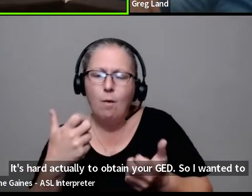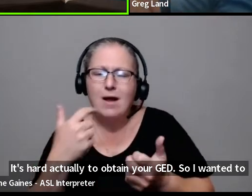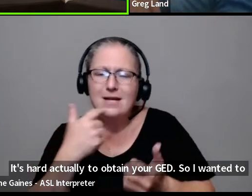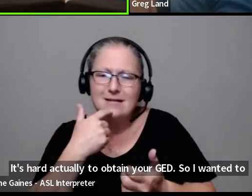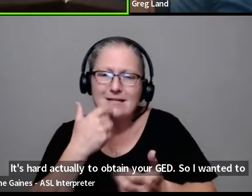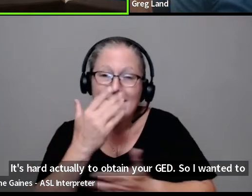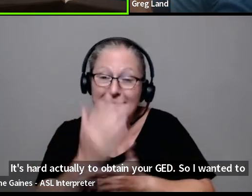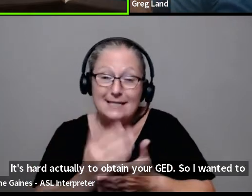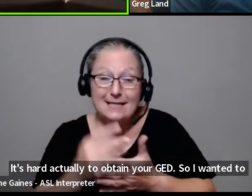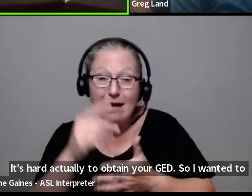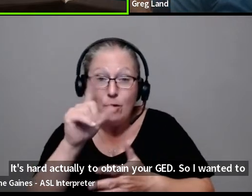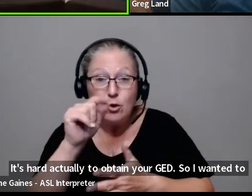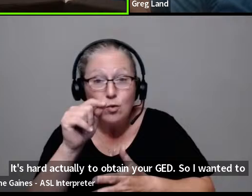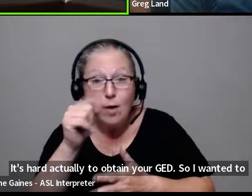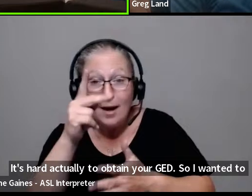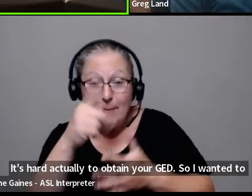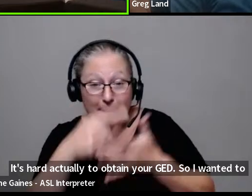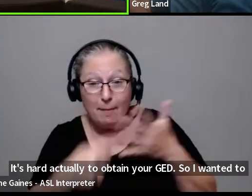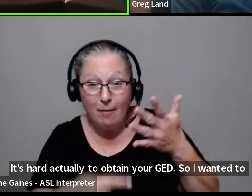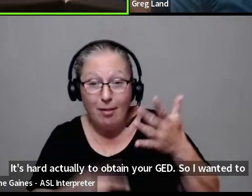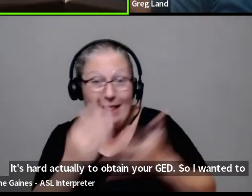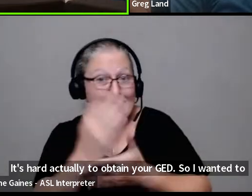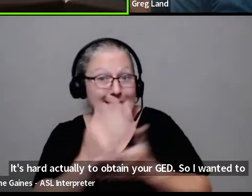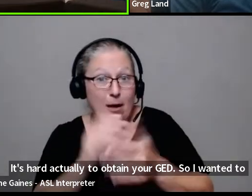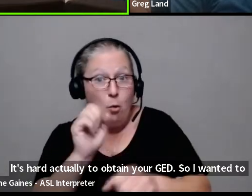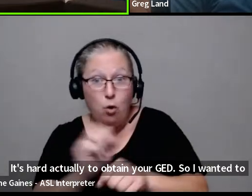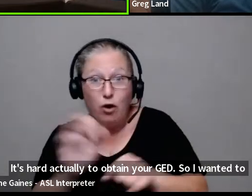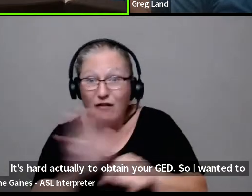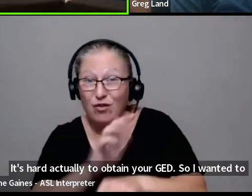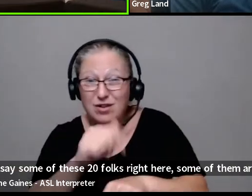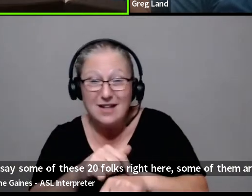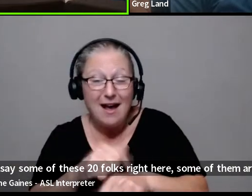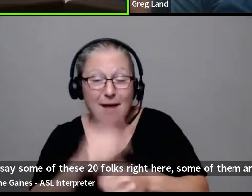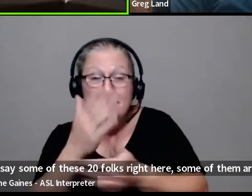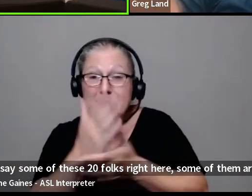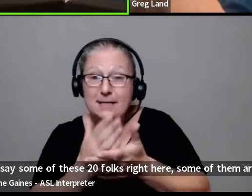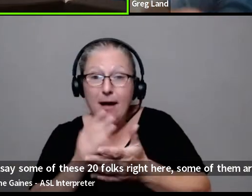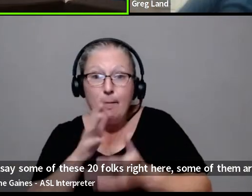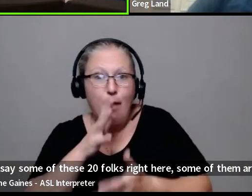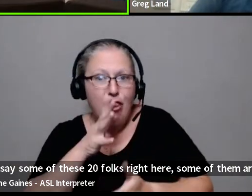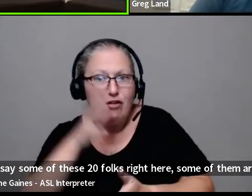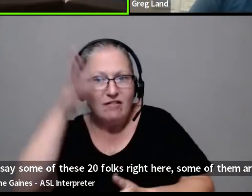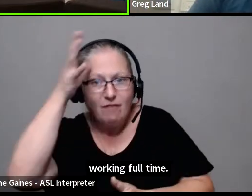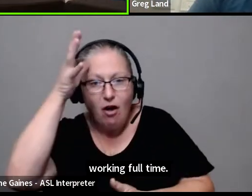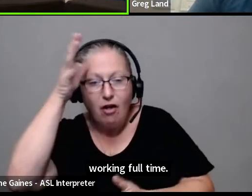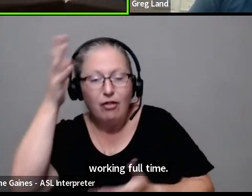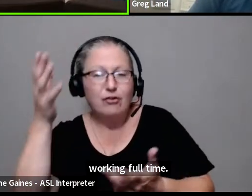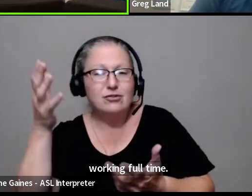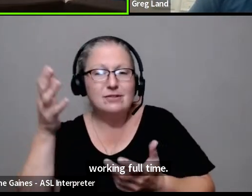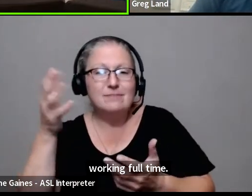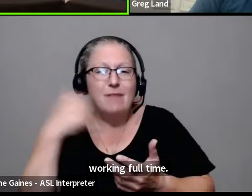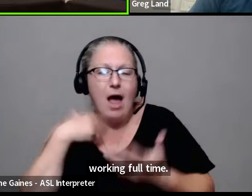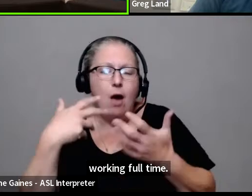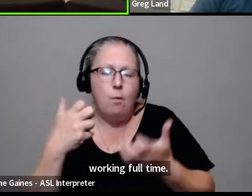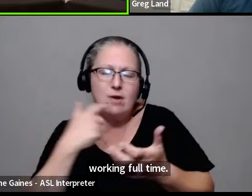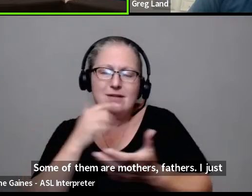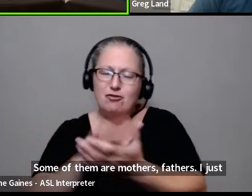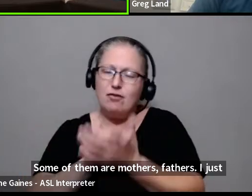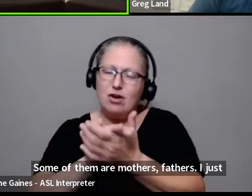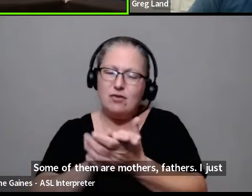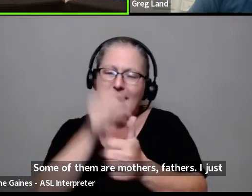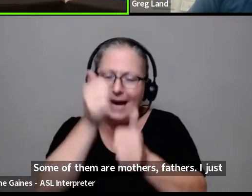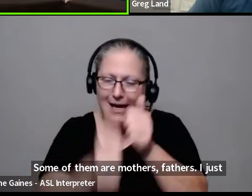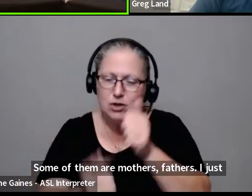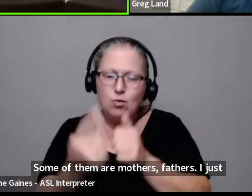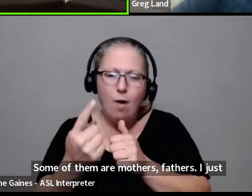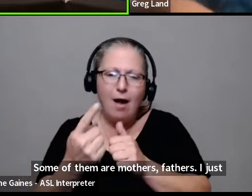some of these 20 folks right here, some of them are working full time. Some of them are mothers, fathers. I just want to congratulate each and every one of